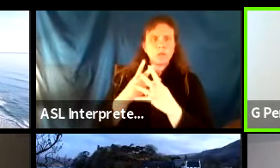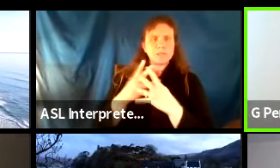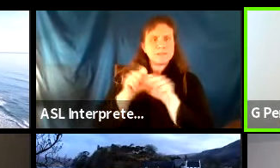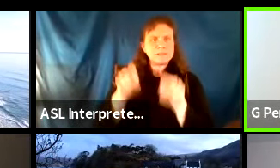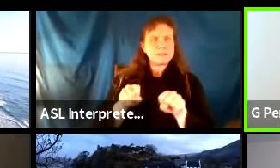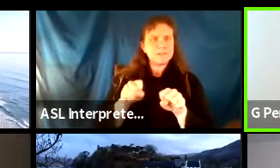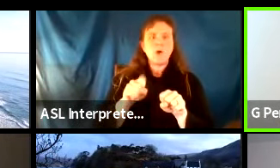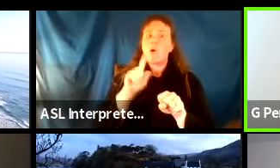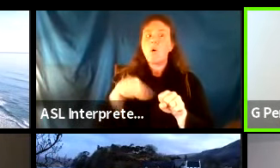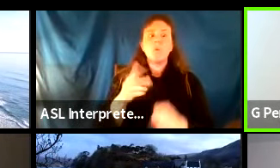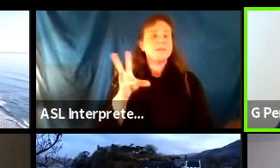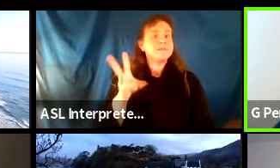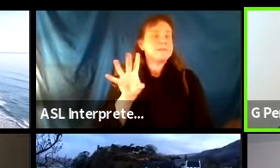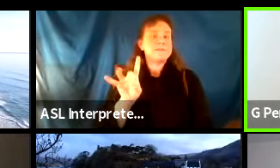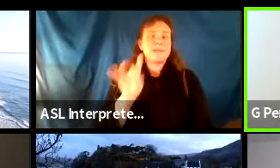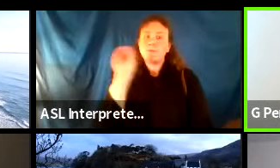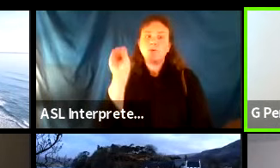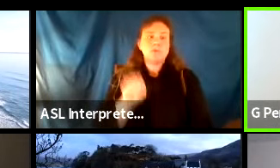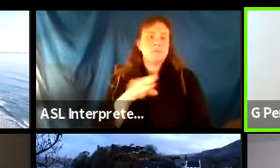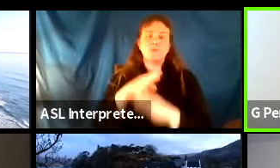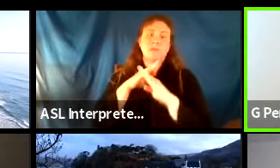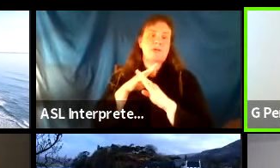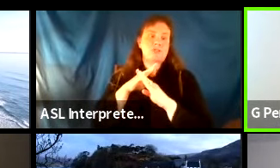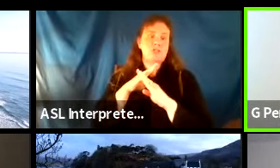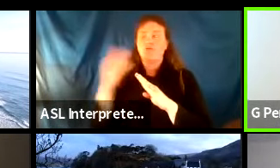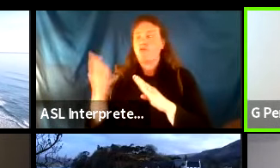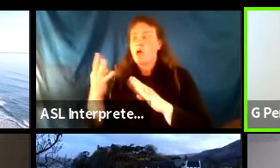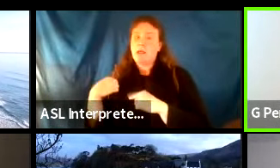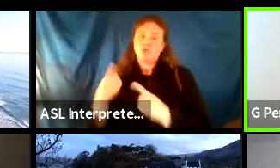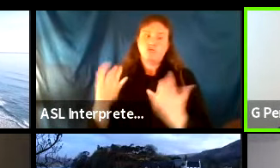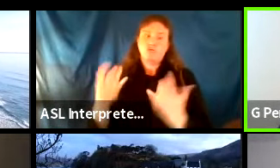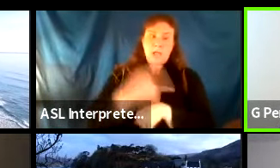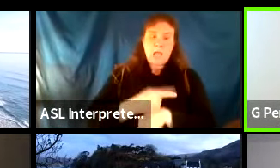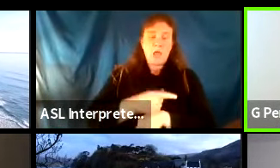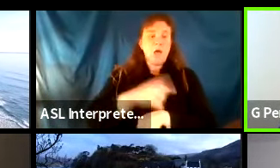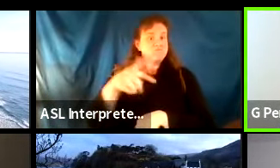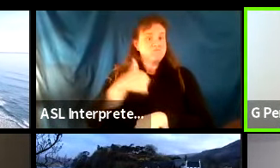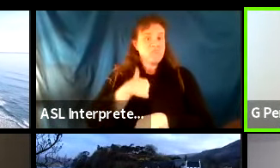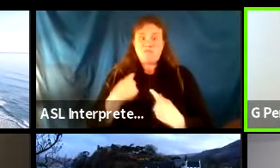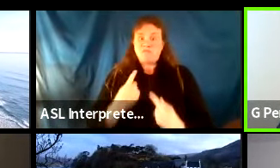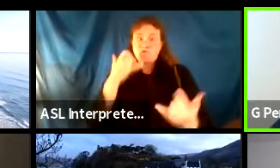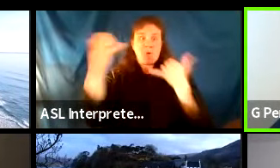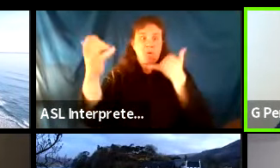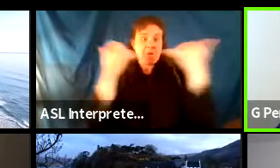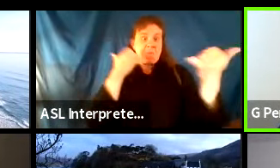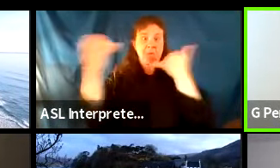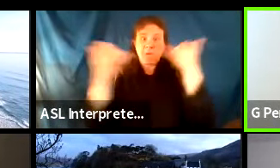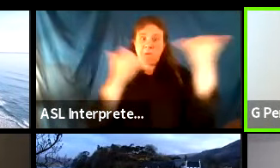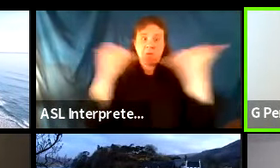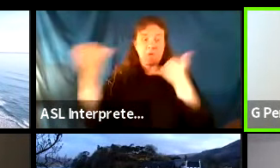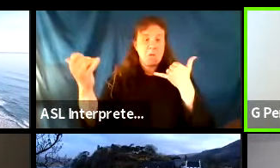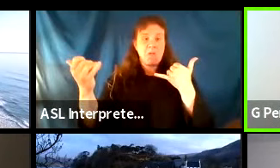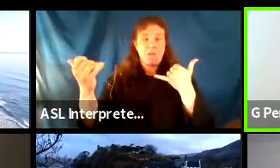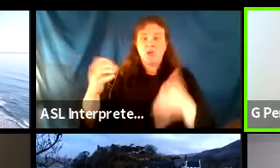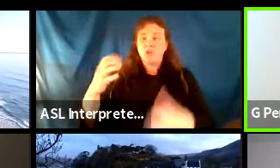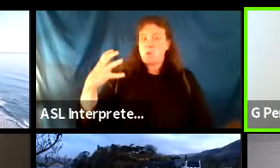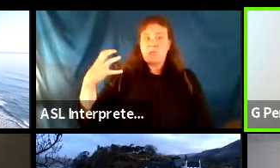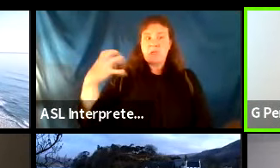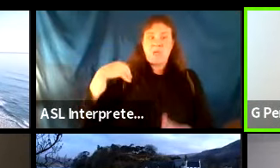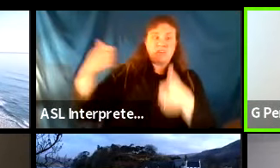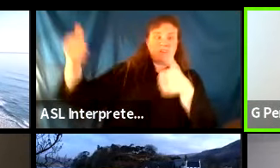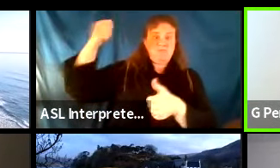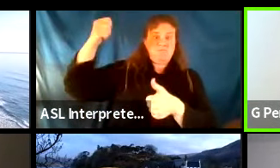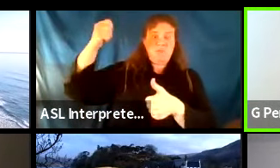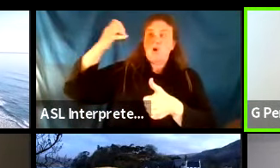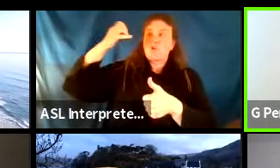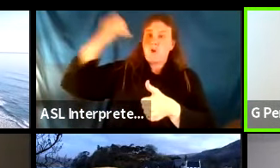68% protection from Friday to today. I made multiple phone calls from up down the chain of command, waiting for answers, but